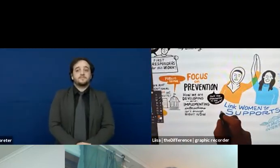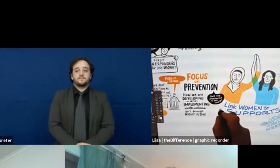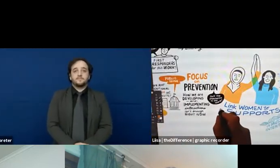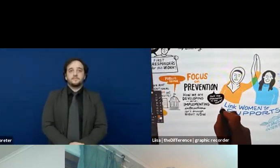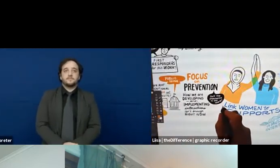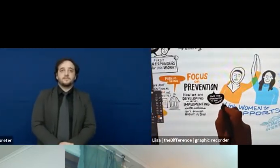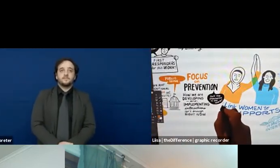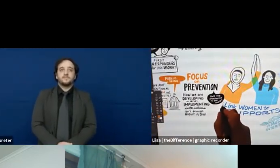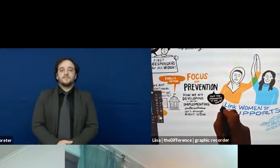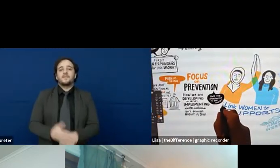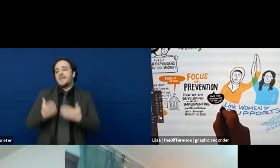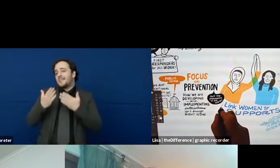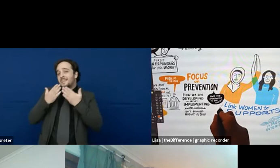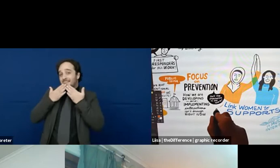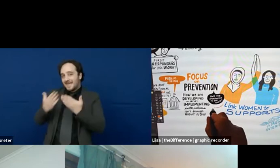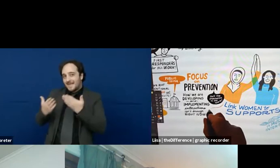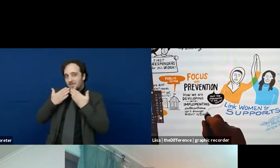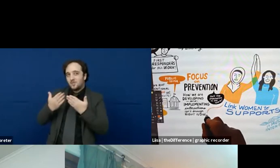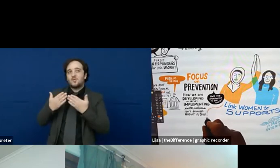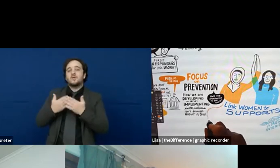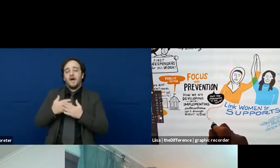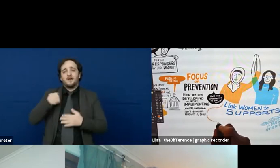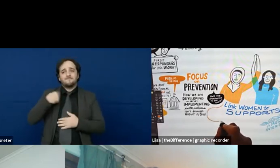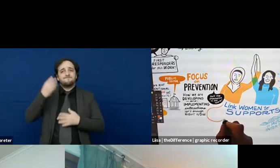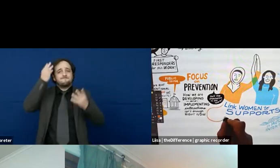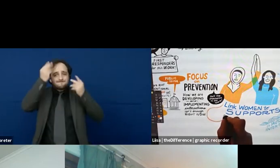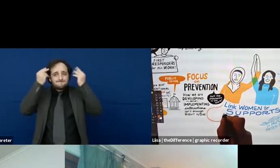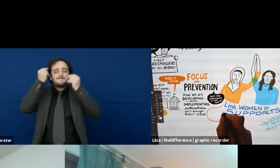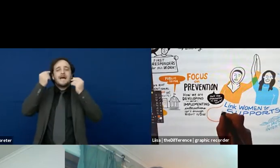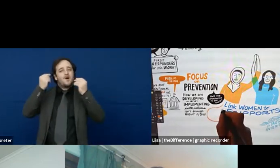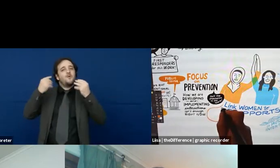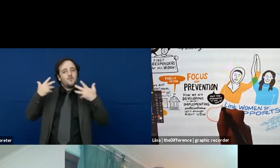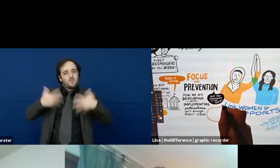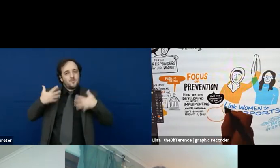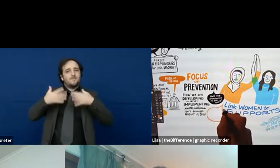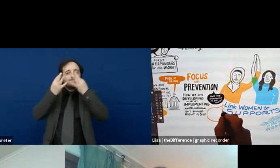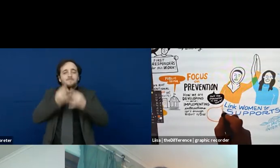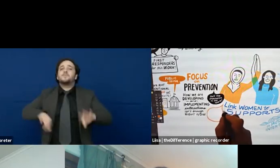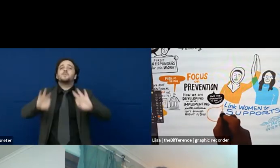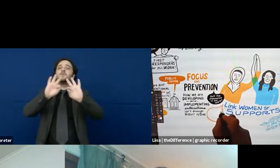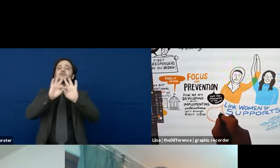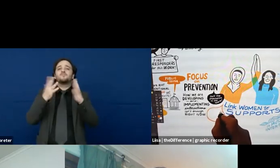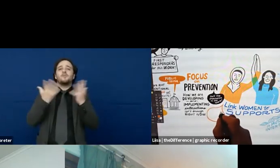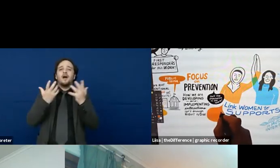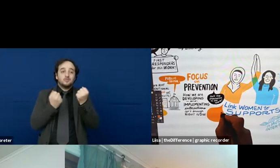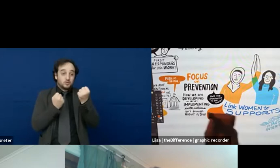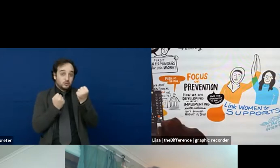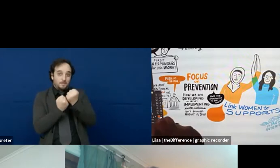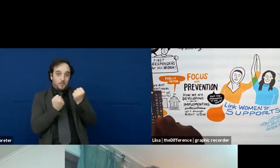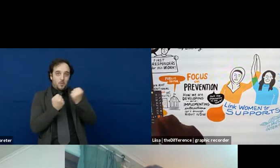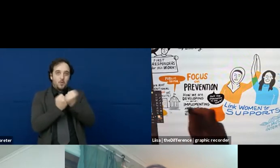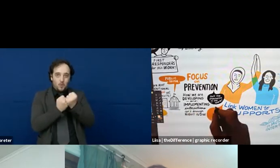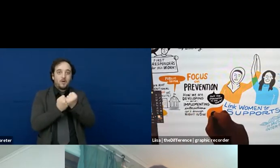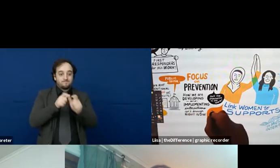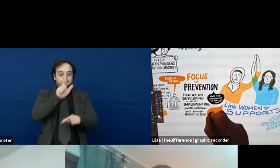to survivors, and at the same time, the need for prevention and addressing the root causes of such violence. And I